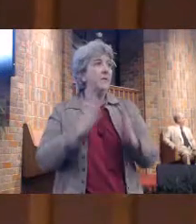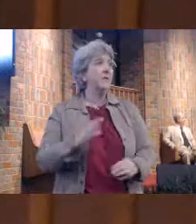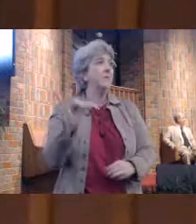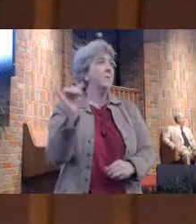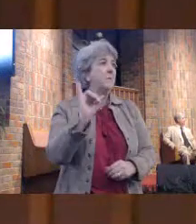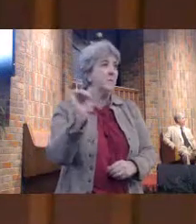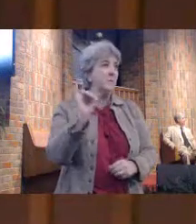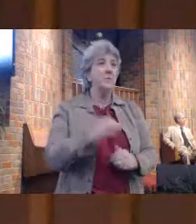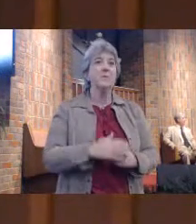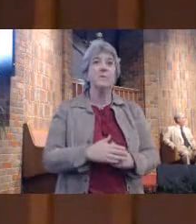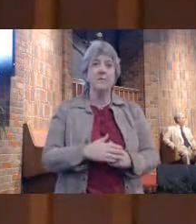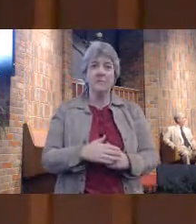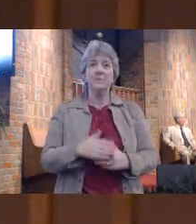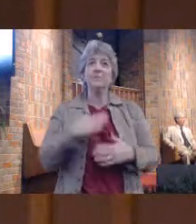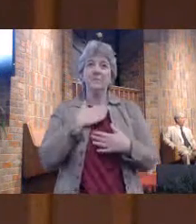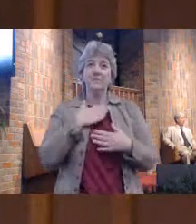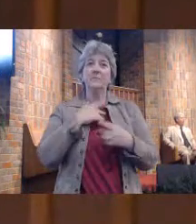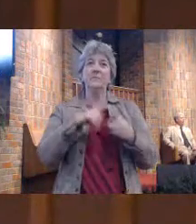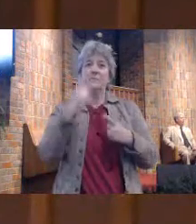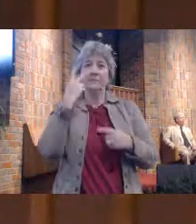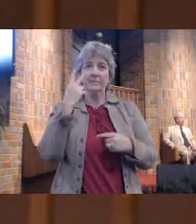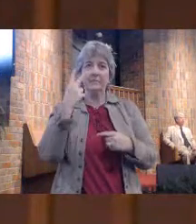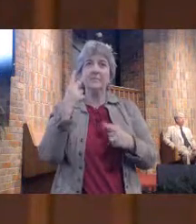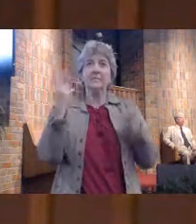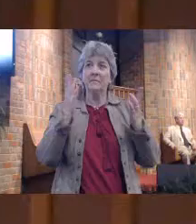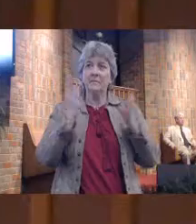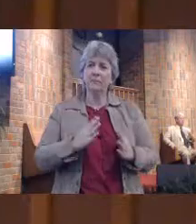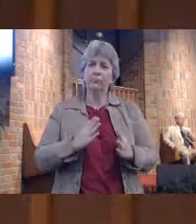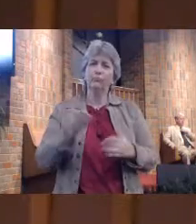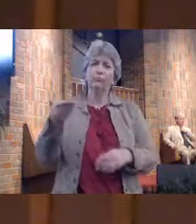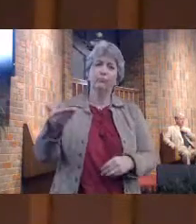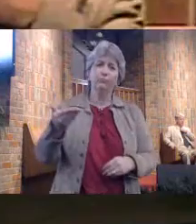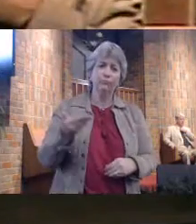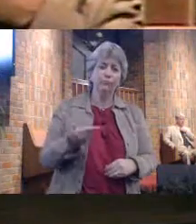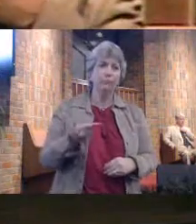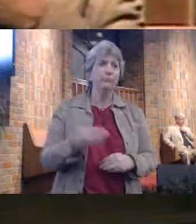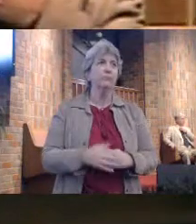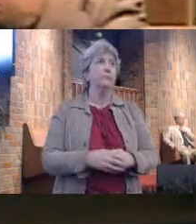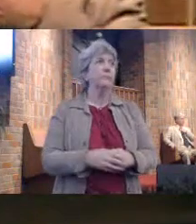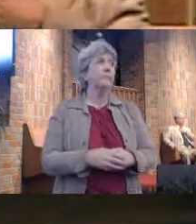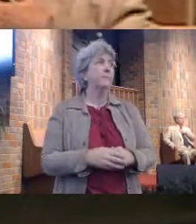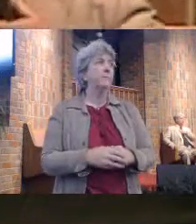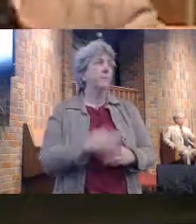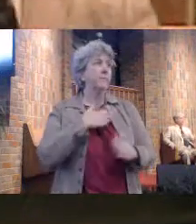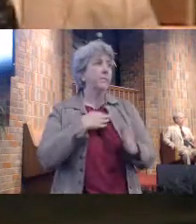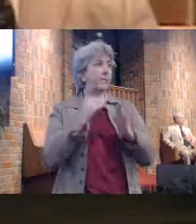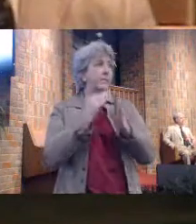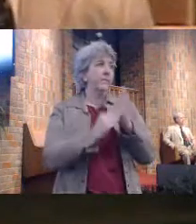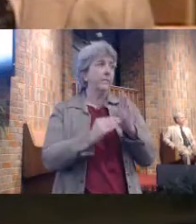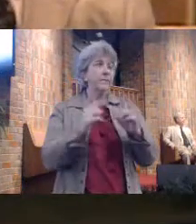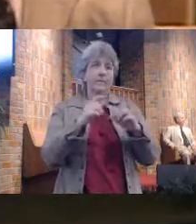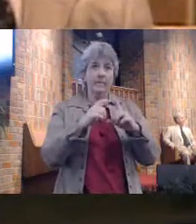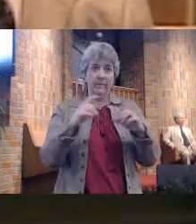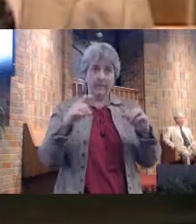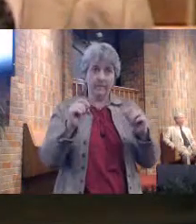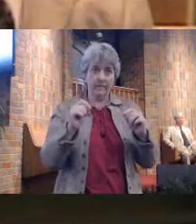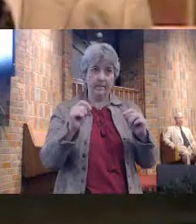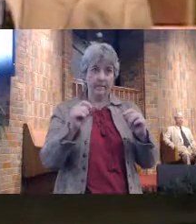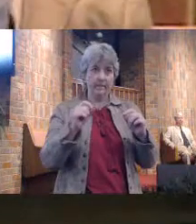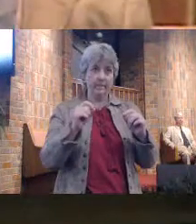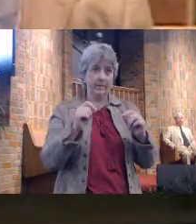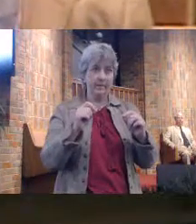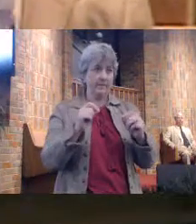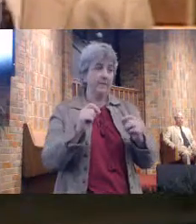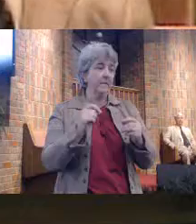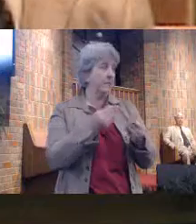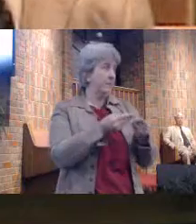If you are visiting, we're truly grateful that you're here. You're our welcome guest, and if you'd like to fill out a card and pass it towards the center aisle, we'll have a record of your